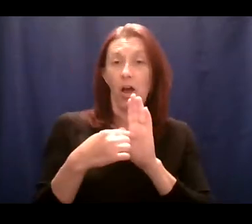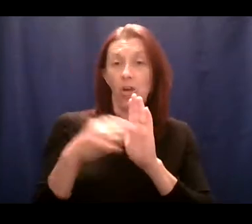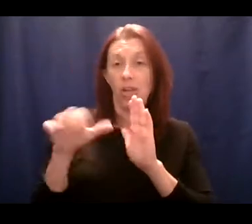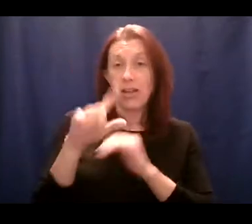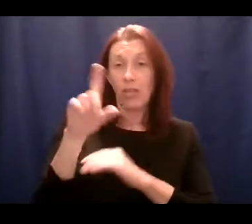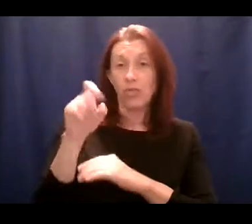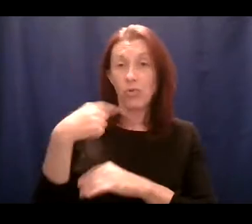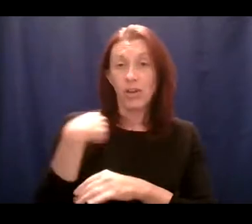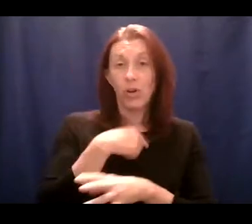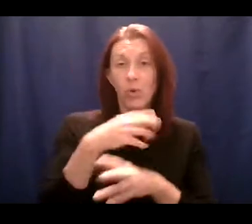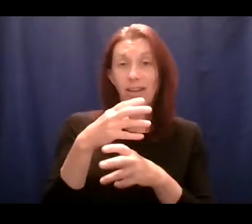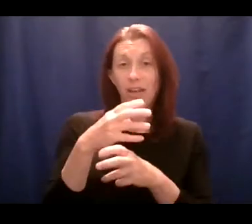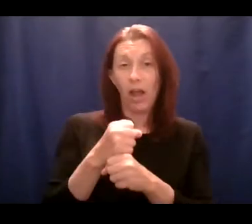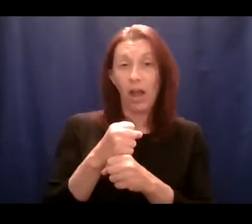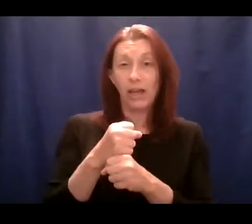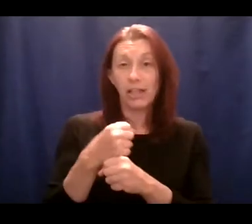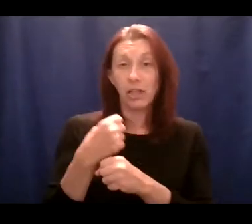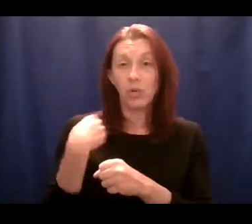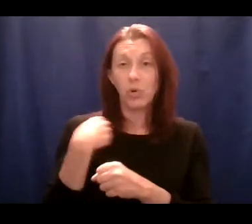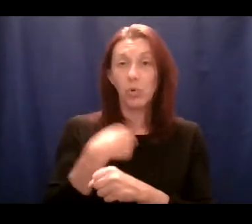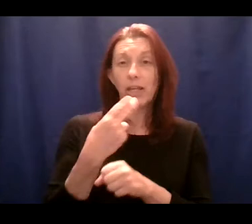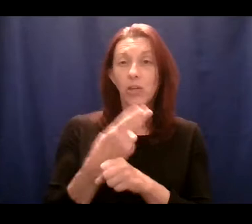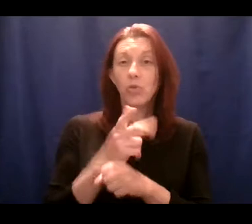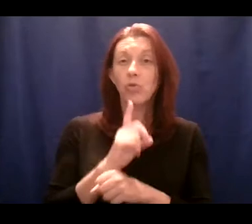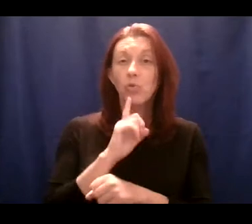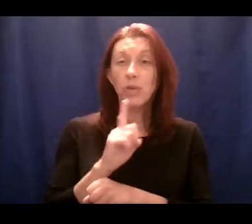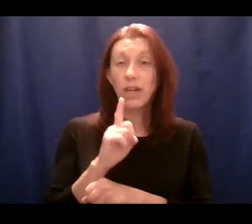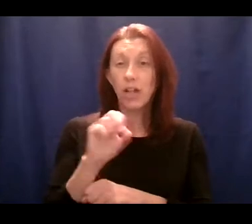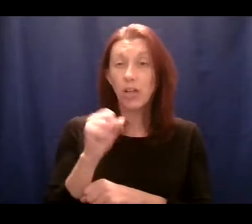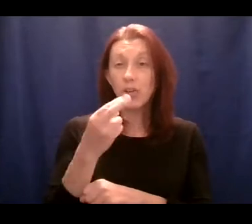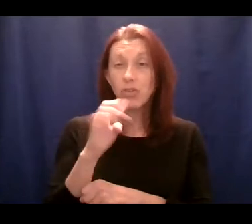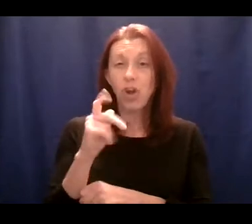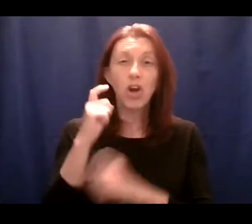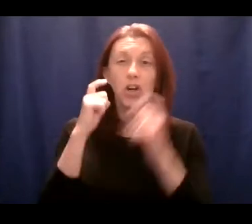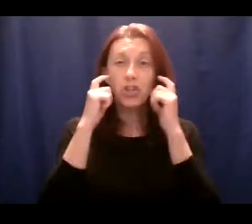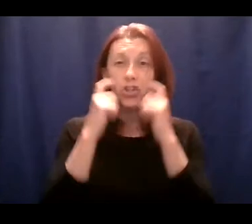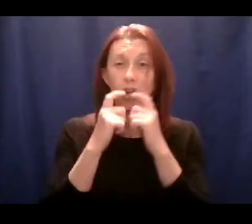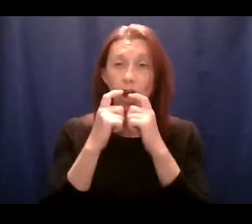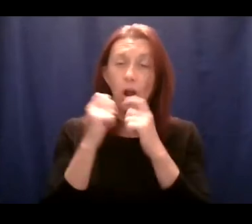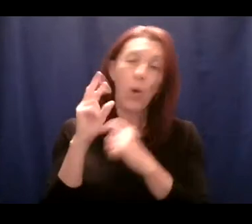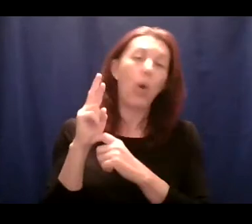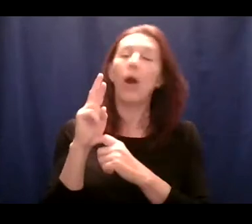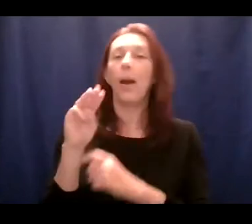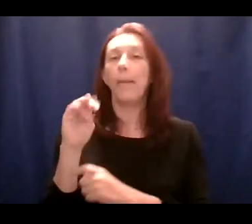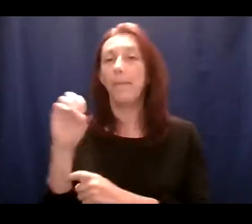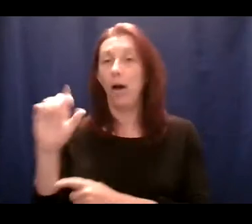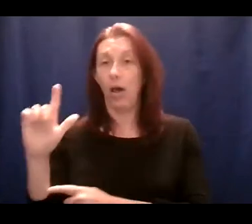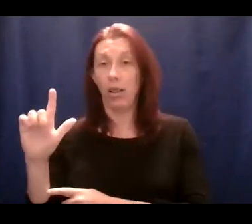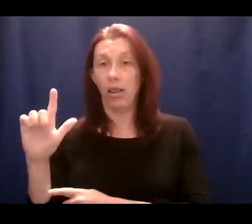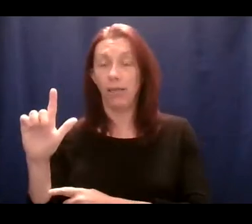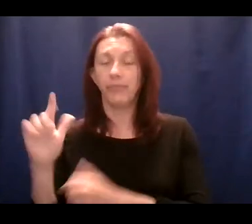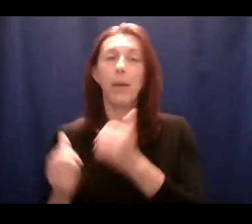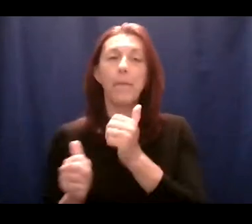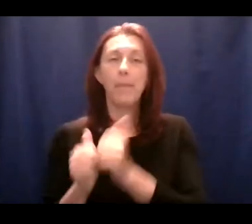use real shark jaws or models? Most of the jaws that we're looking at today are going to be models.